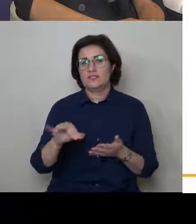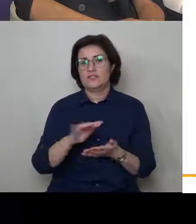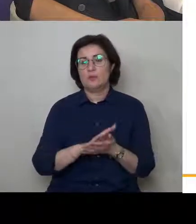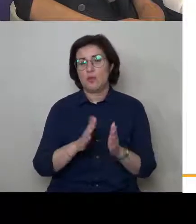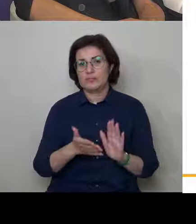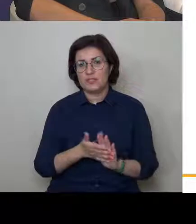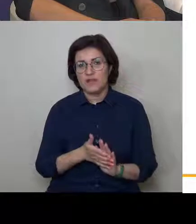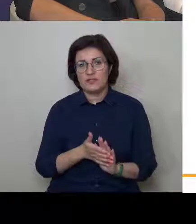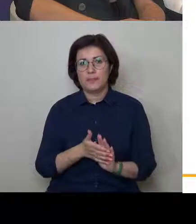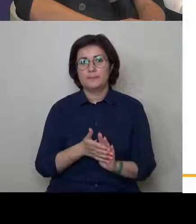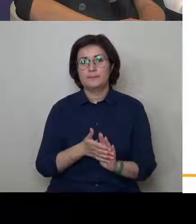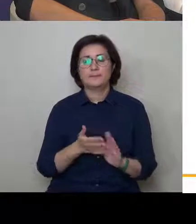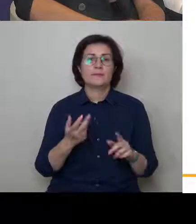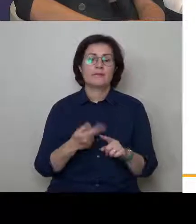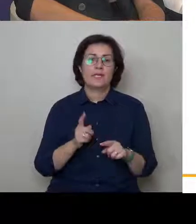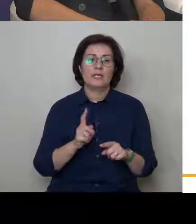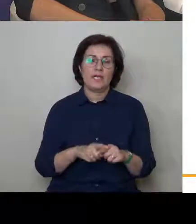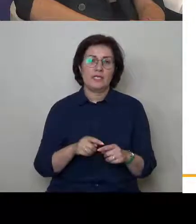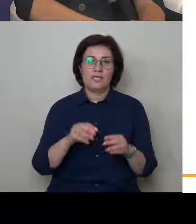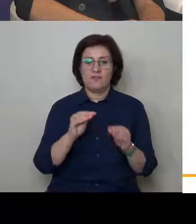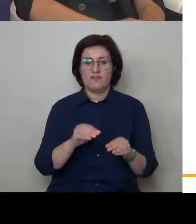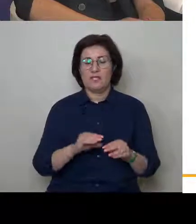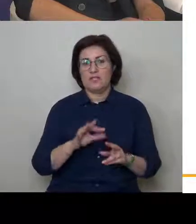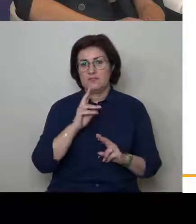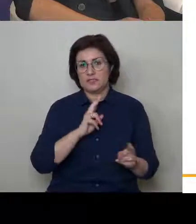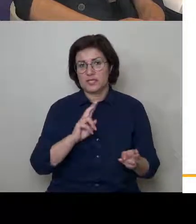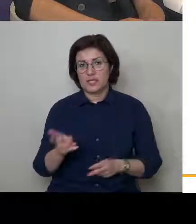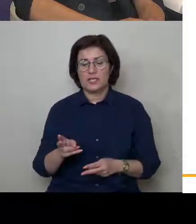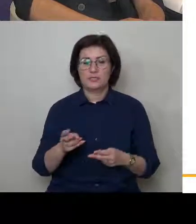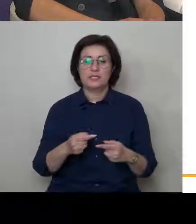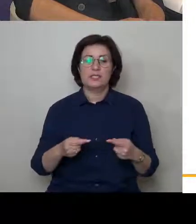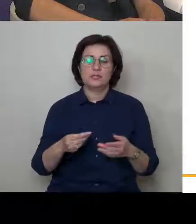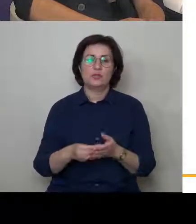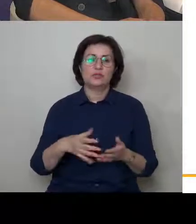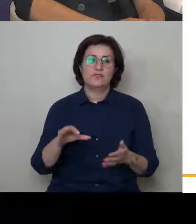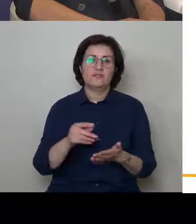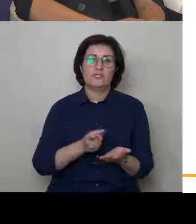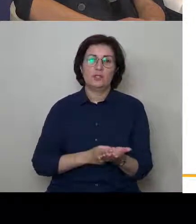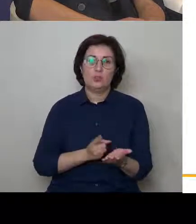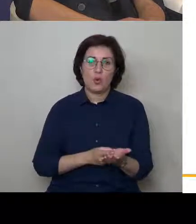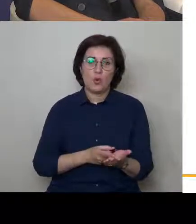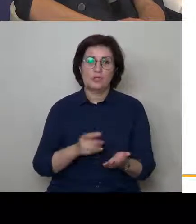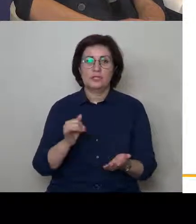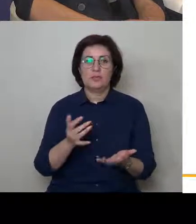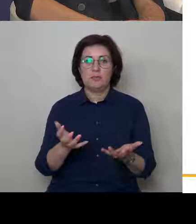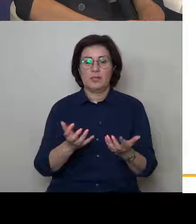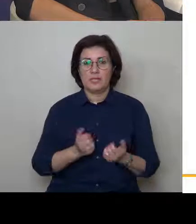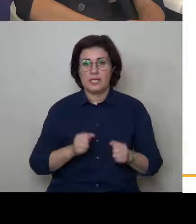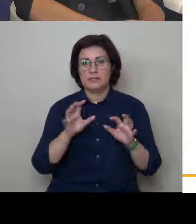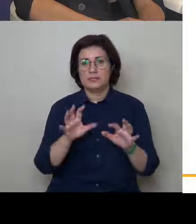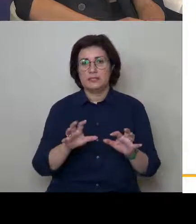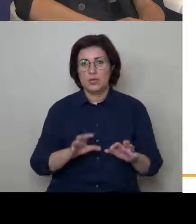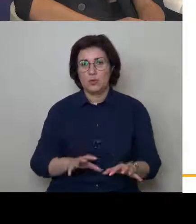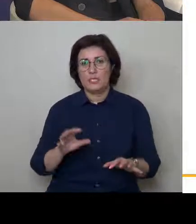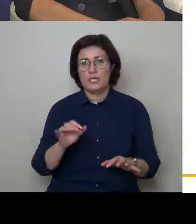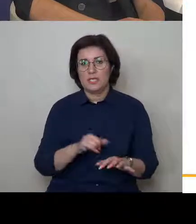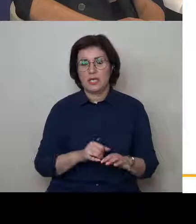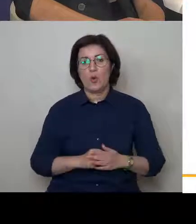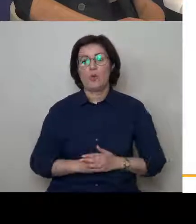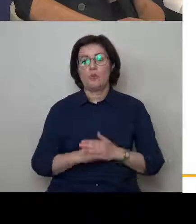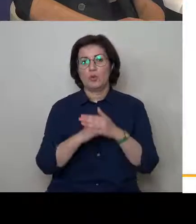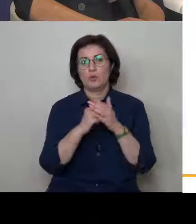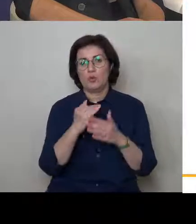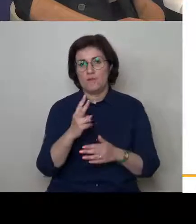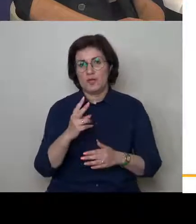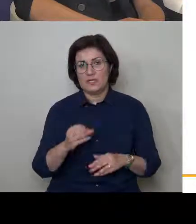proper assessment to all the circumstances described in the complaint, to assess all the